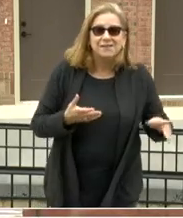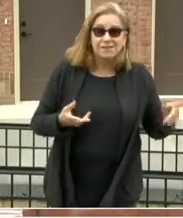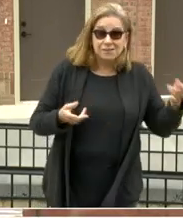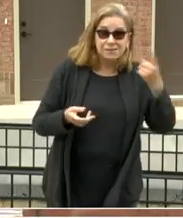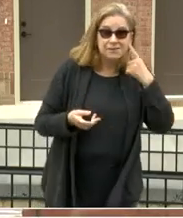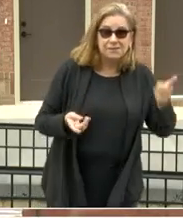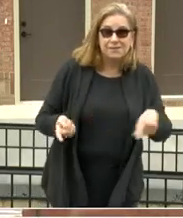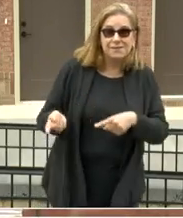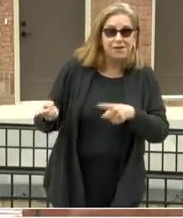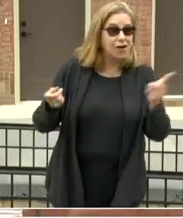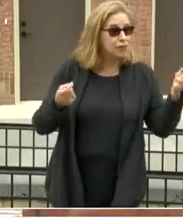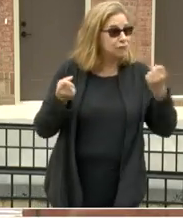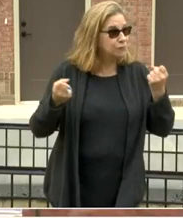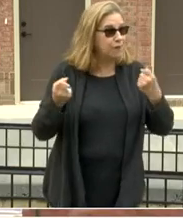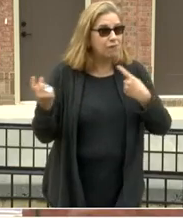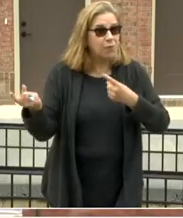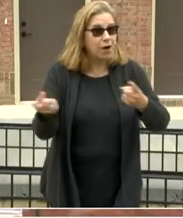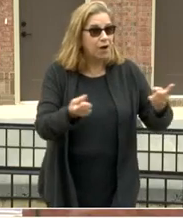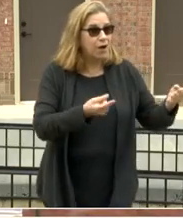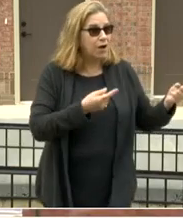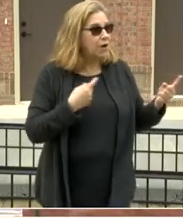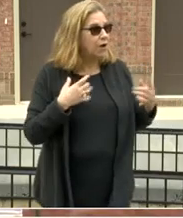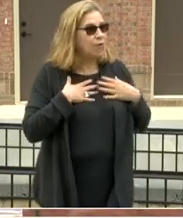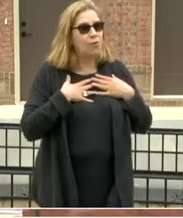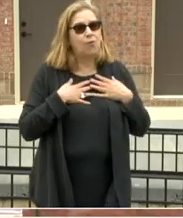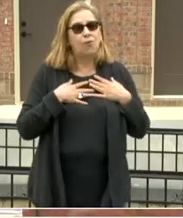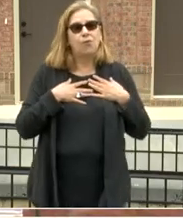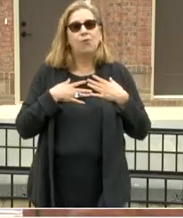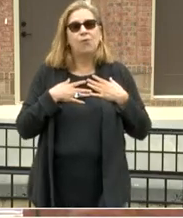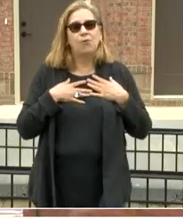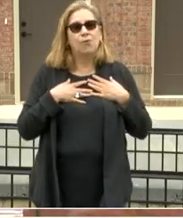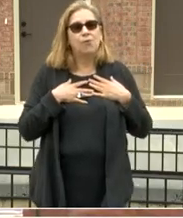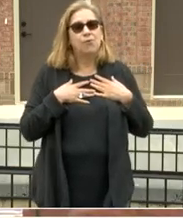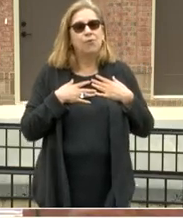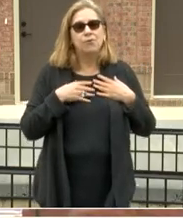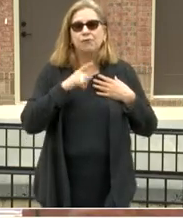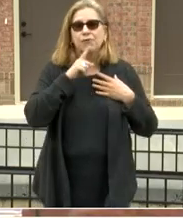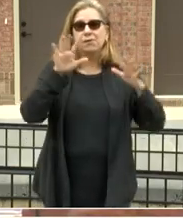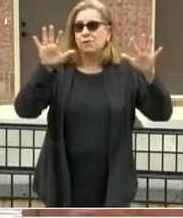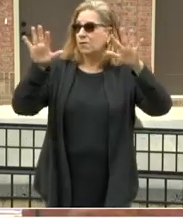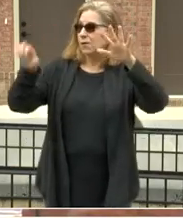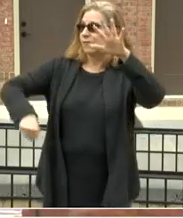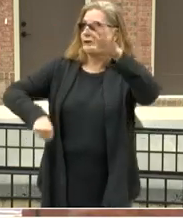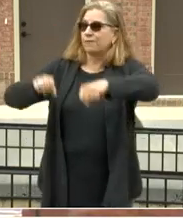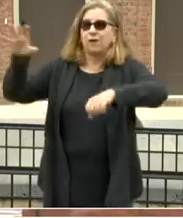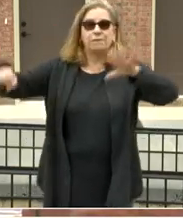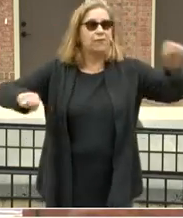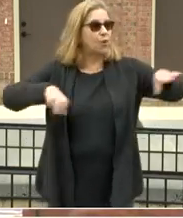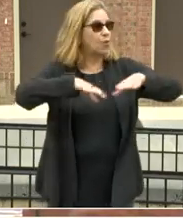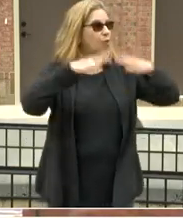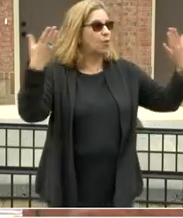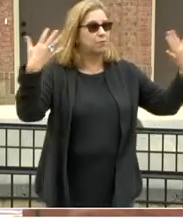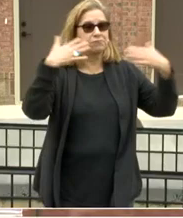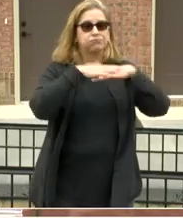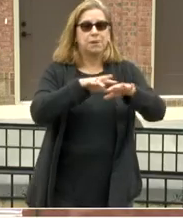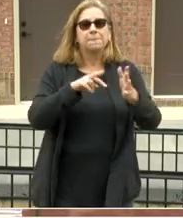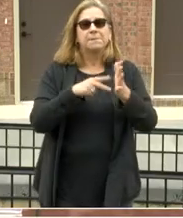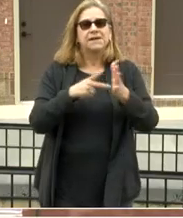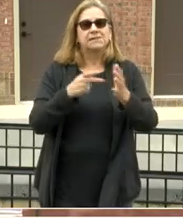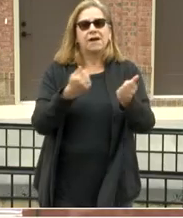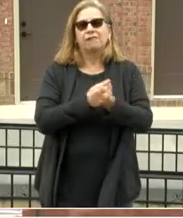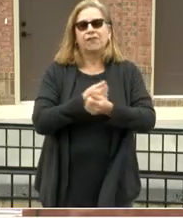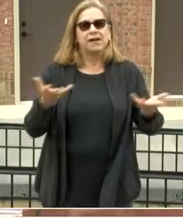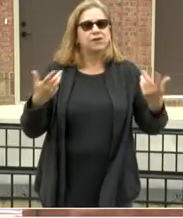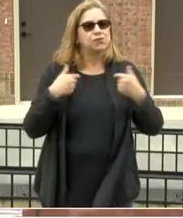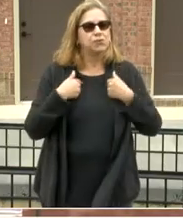it means everything to the community. So thank you to the community for standing with us. To our team in Demphead. So you heard from Latrina Owens.